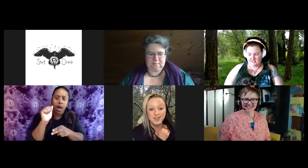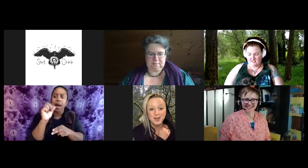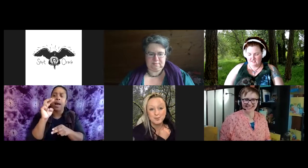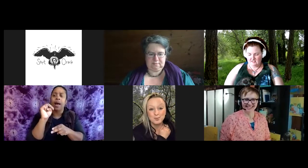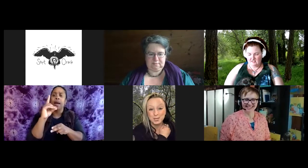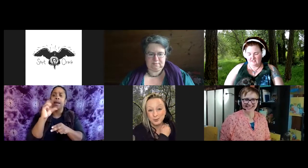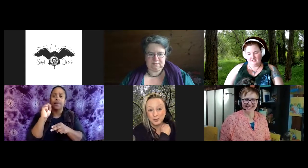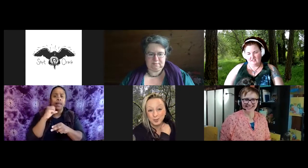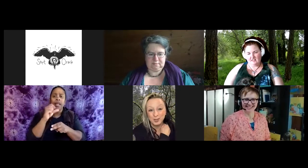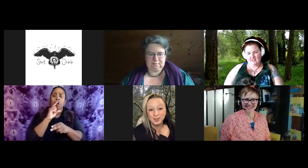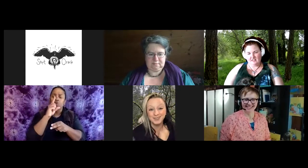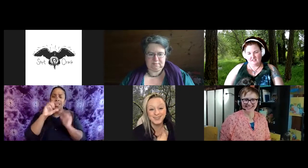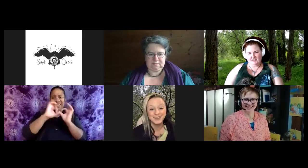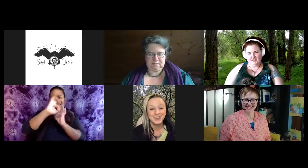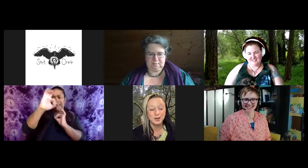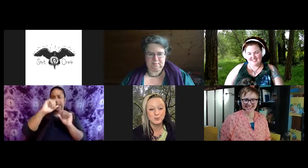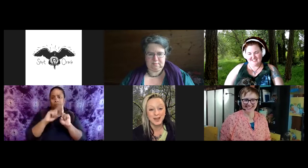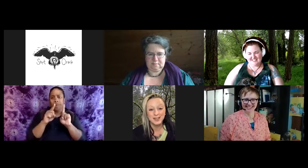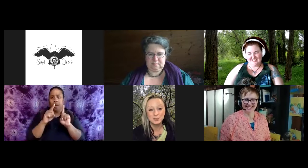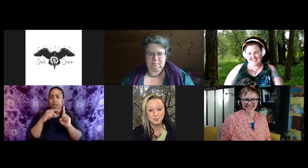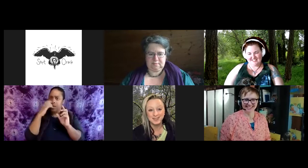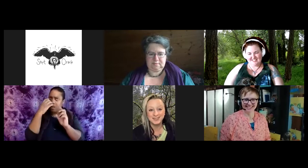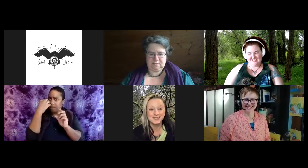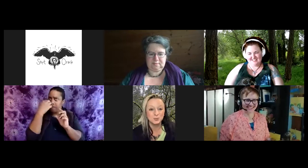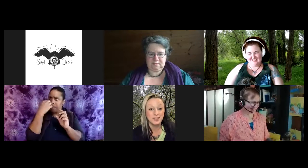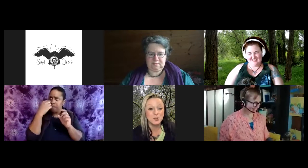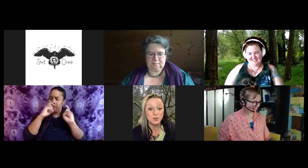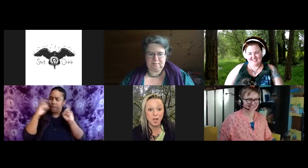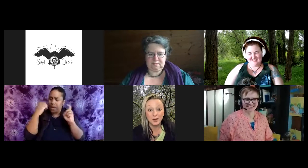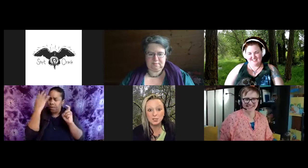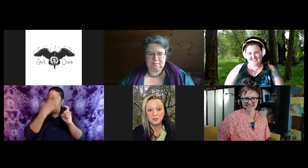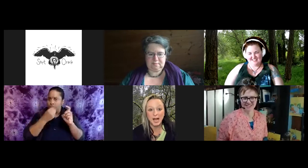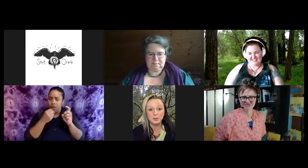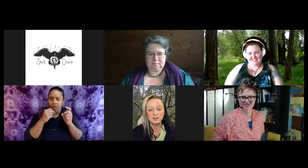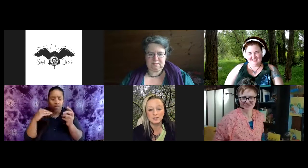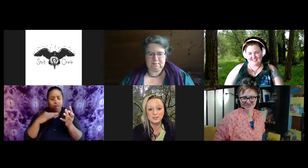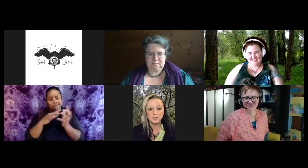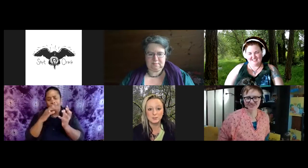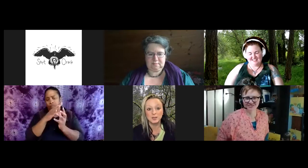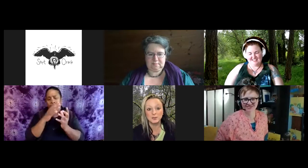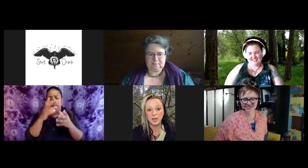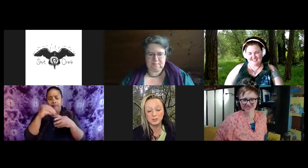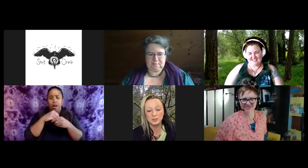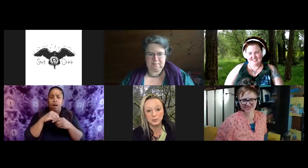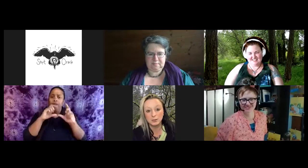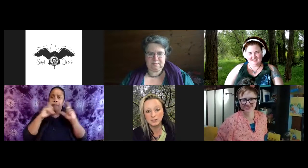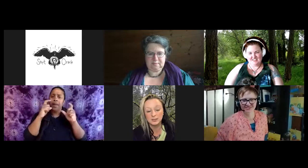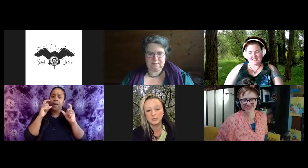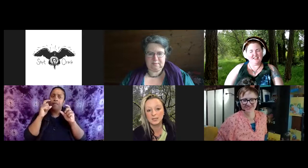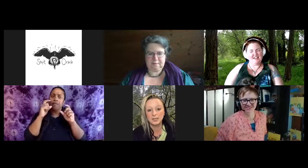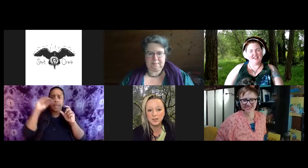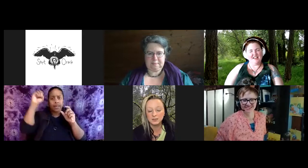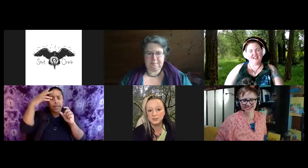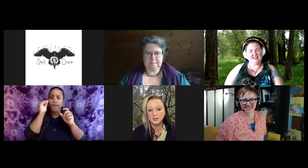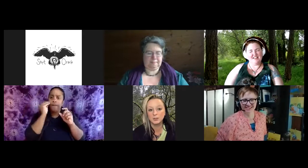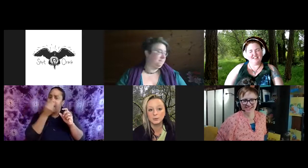big, beautiful arrangements with large flowers, sometimes sunflowers and roses and things